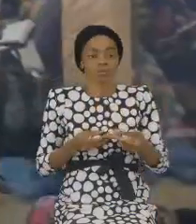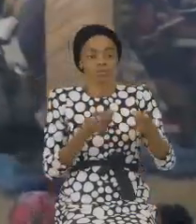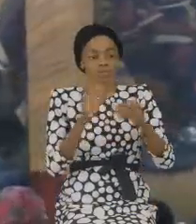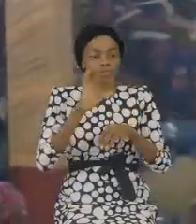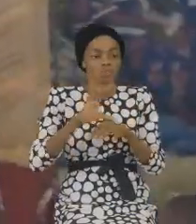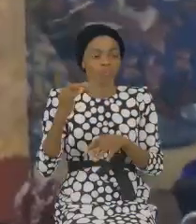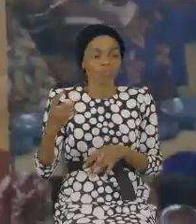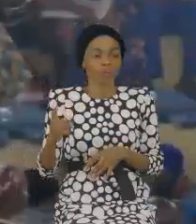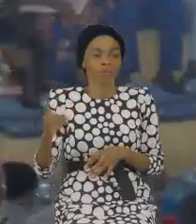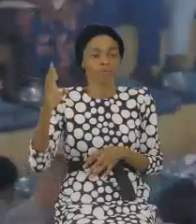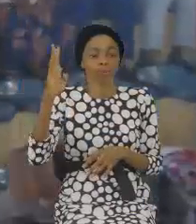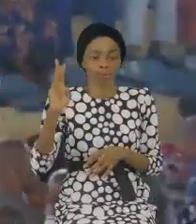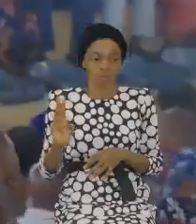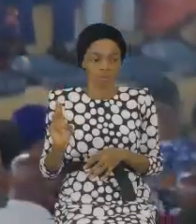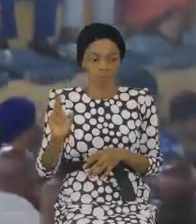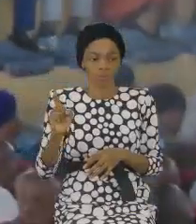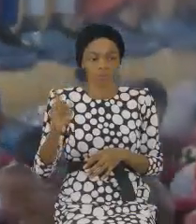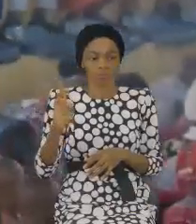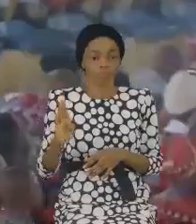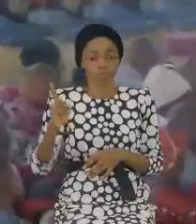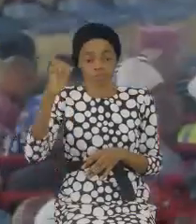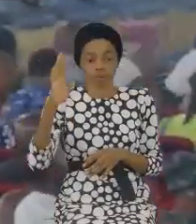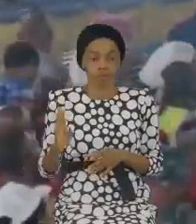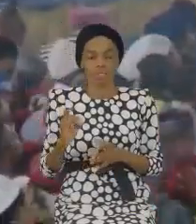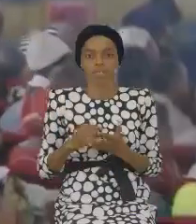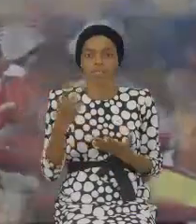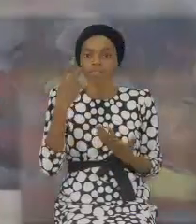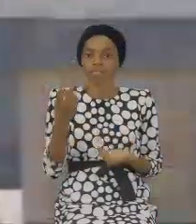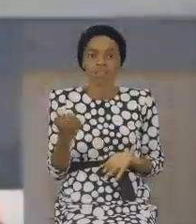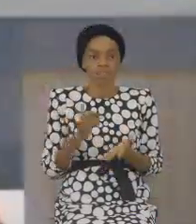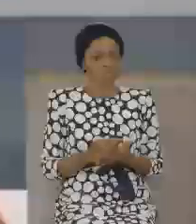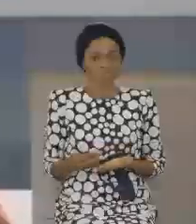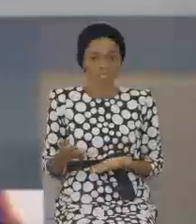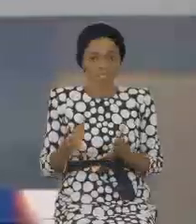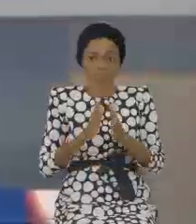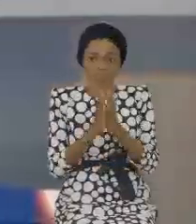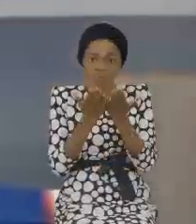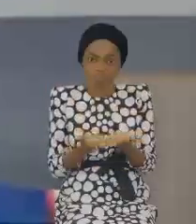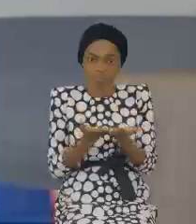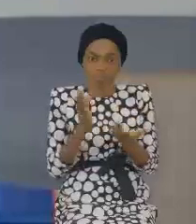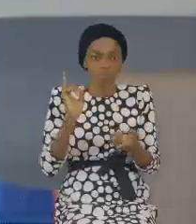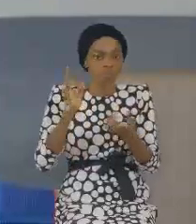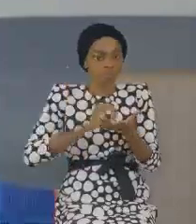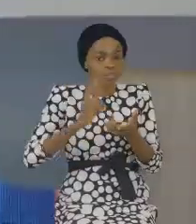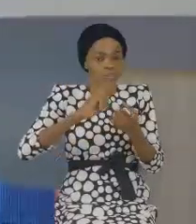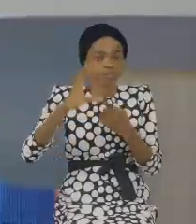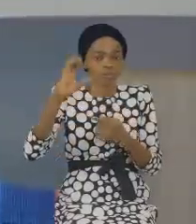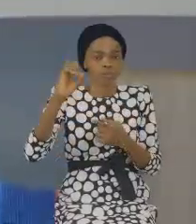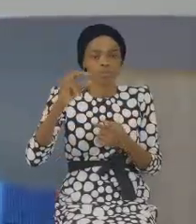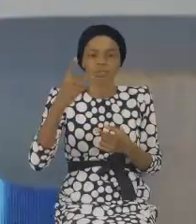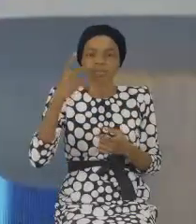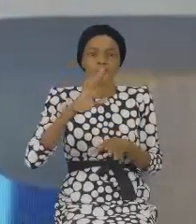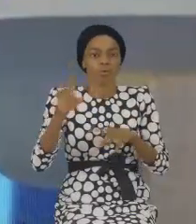the epistles. Take, for example, the epistle to the Corinthians. You see all the doctrines, you see everything there, and come